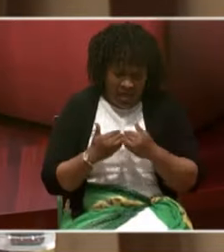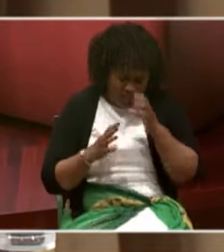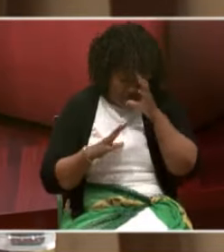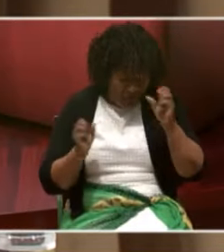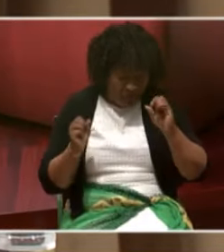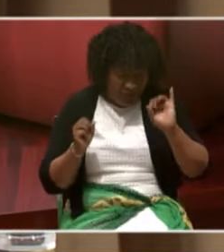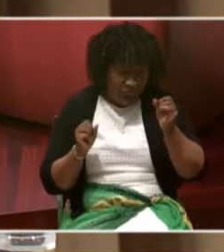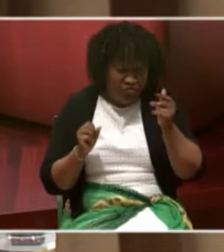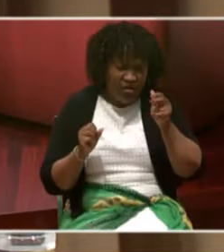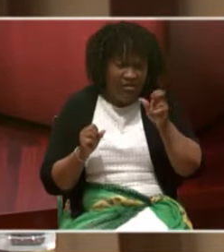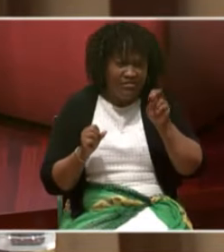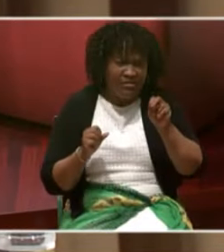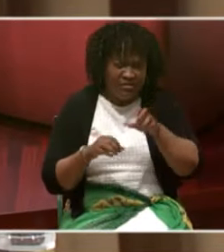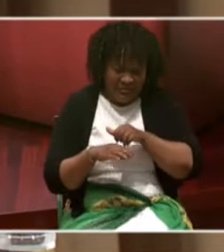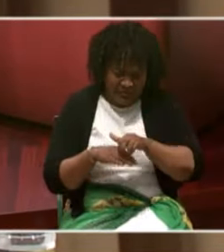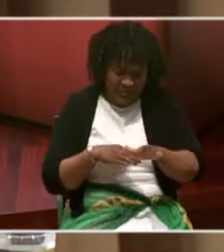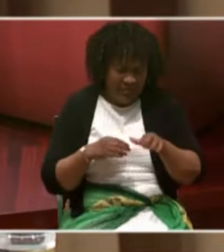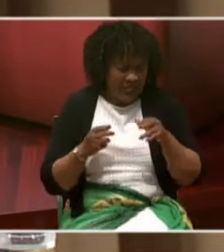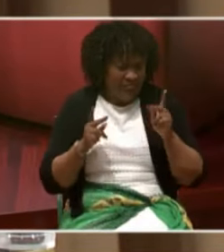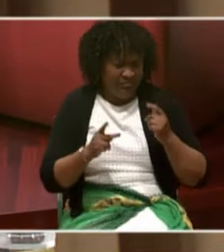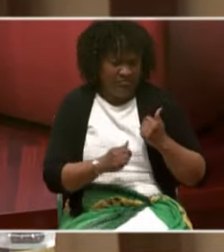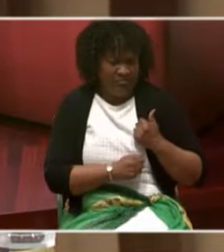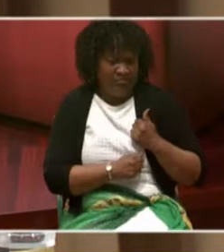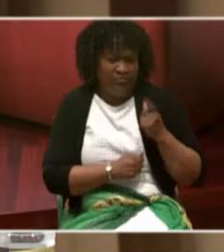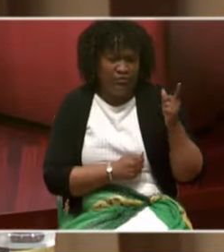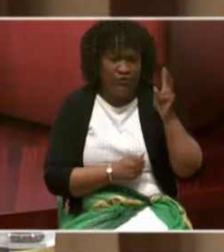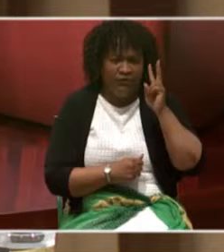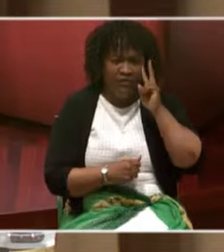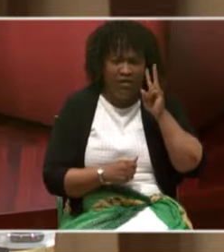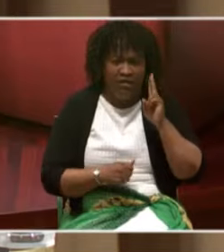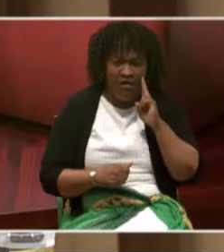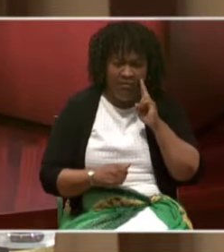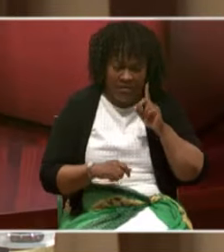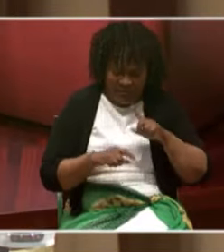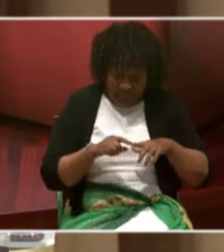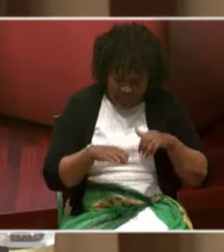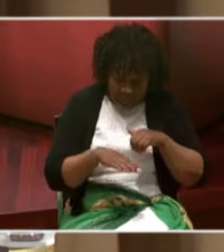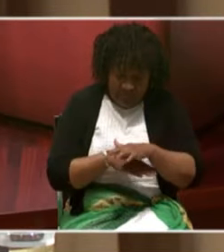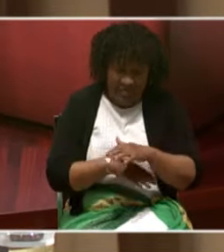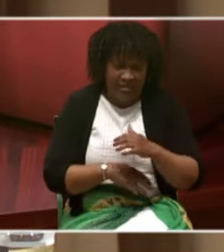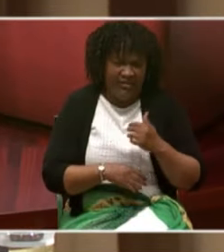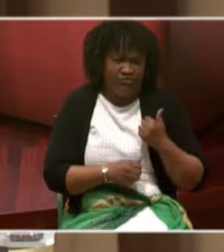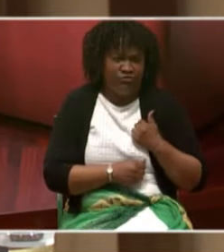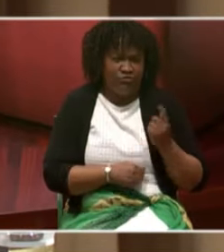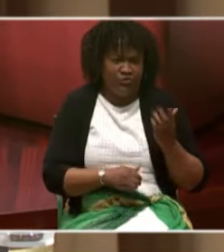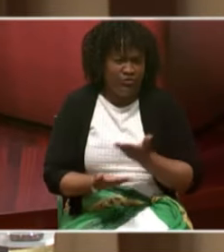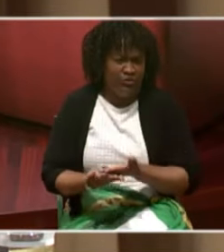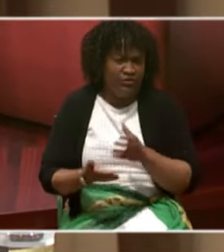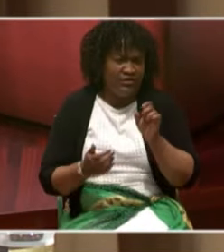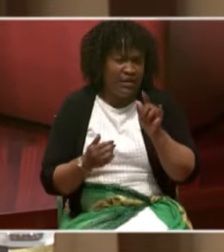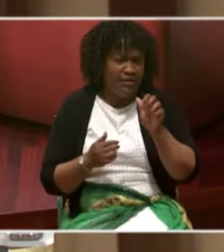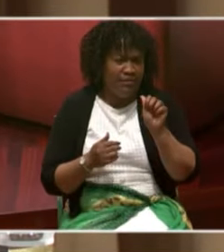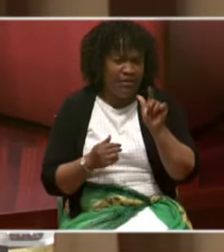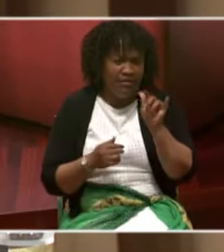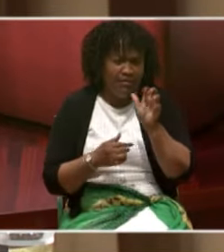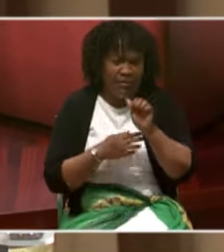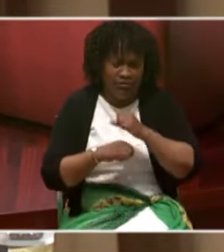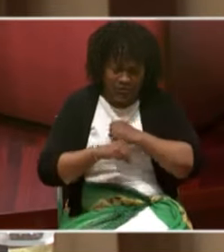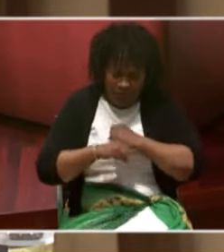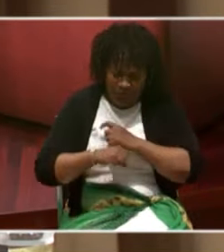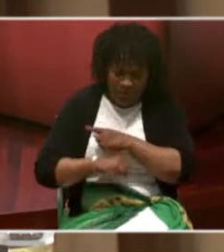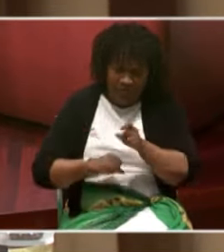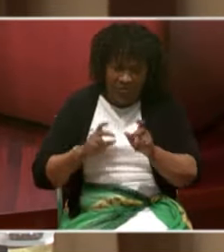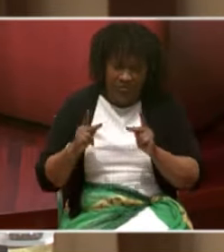Bloody Sunday, and in my estimation, made one of the most meaningful speeches any American president had made in modern